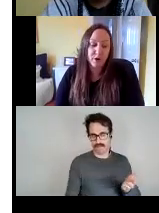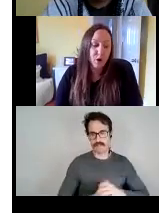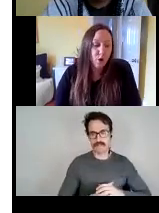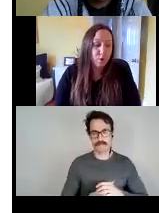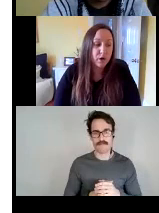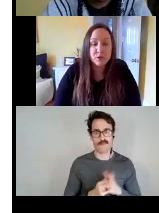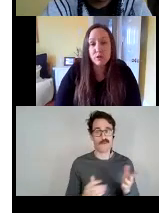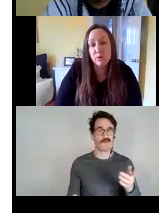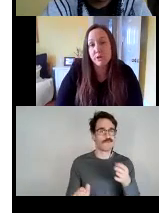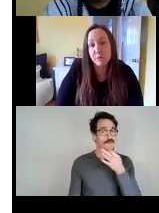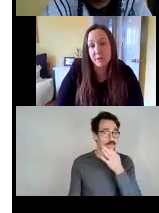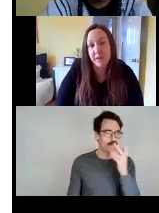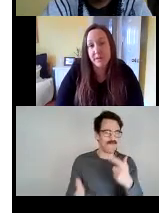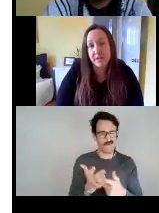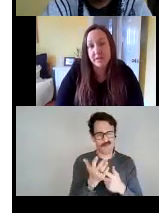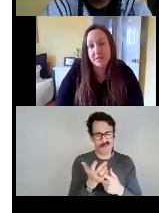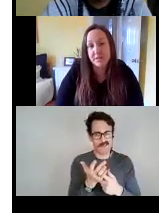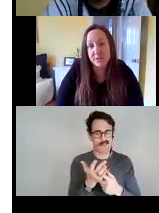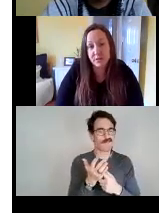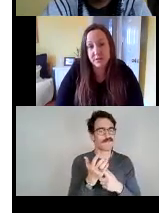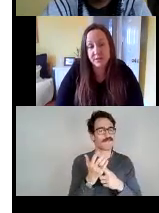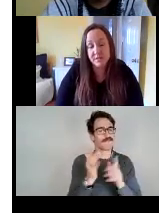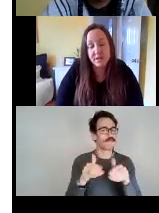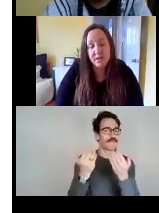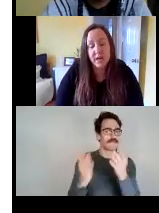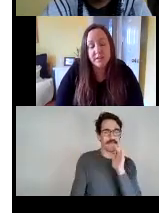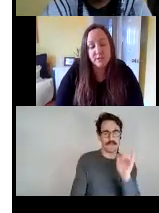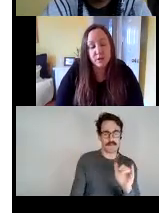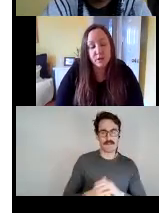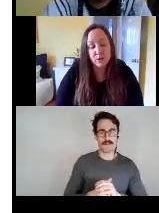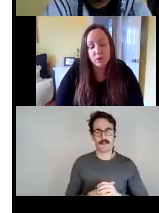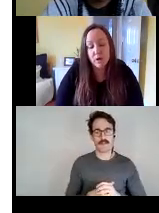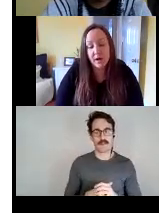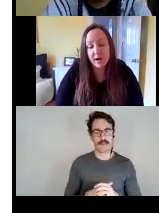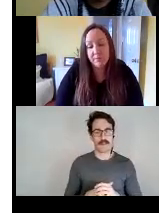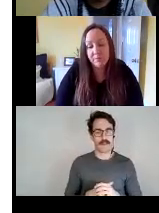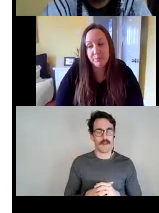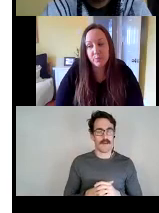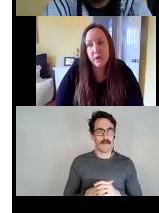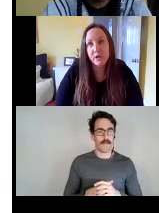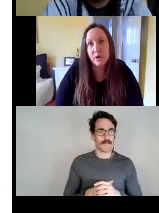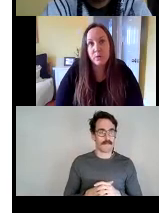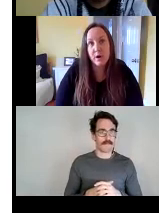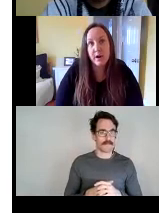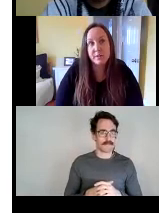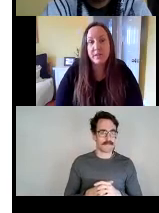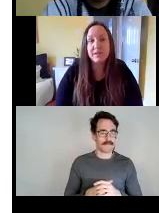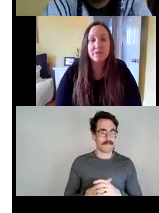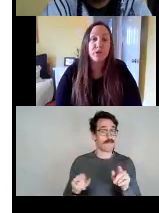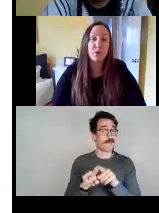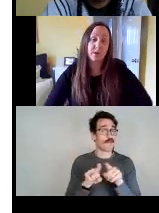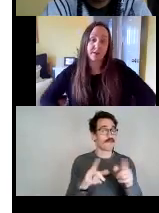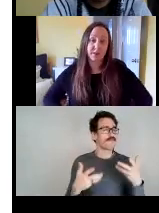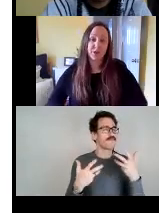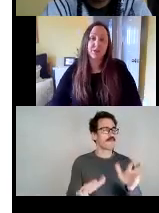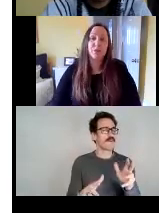offer. We also don't want to duplicate any existing services. And so we know as a relatively